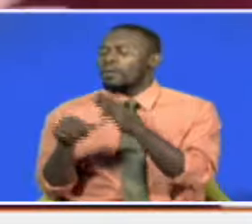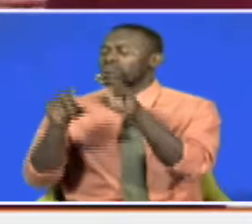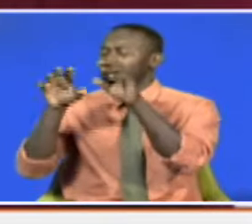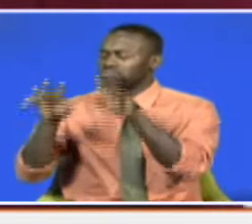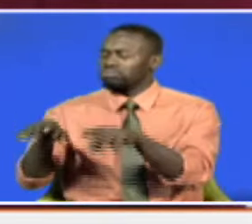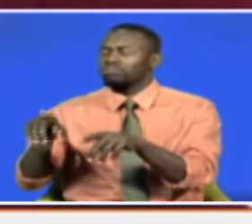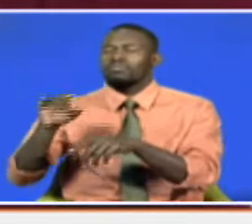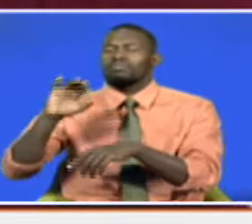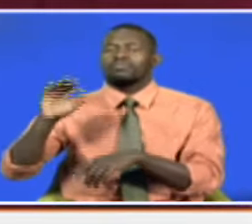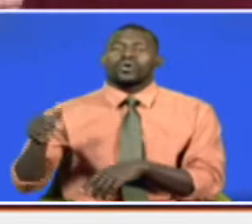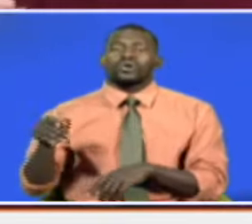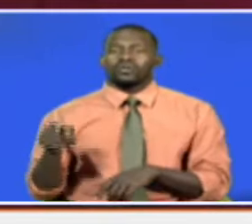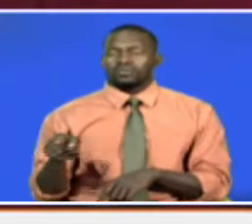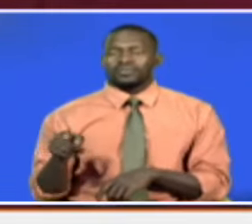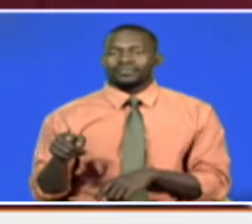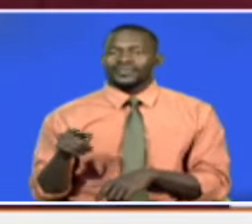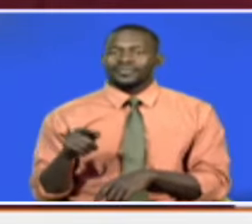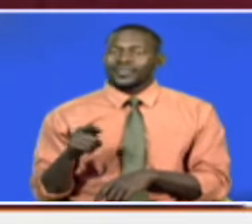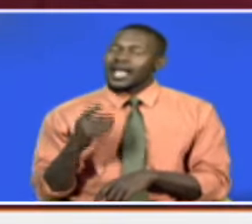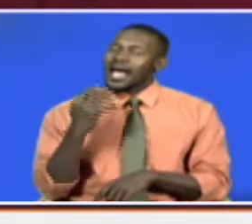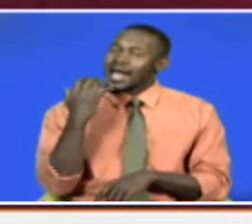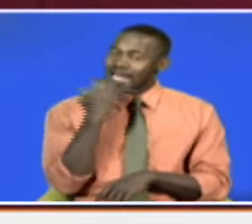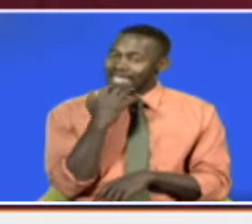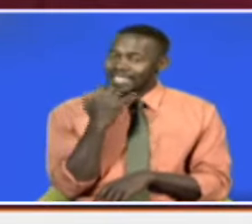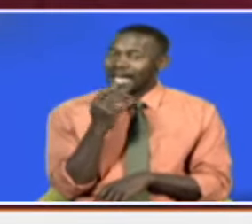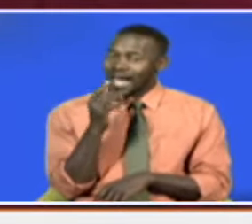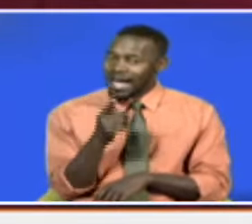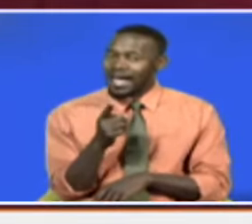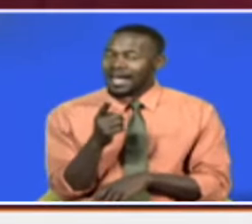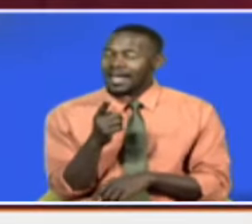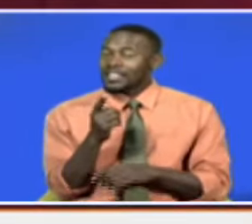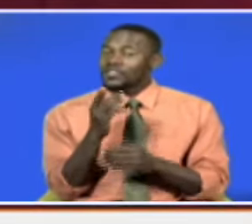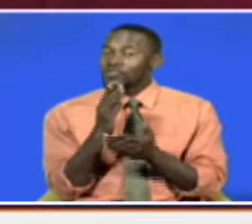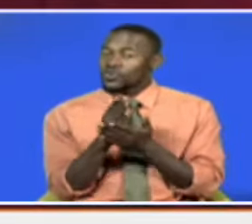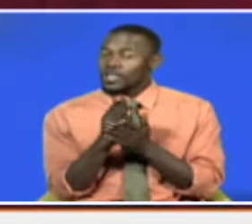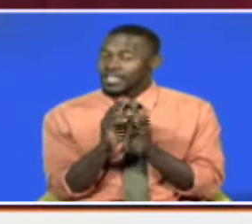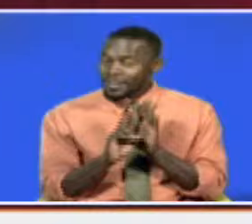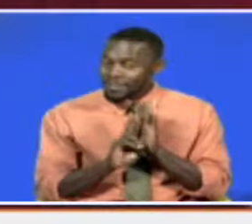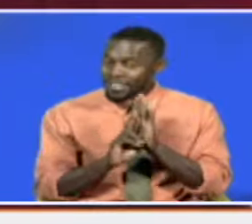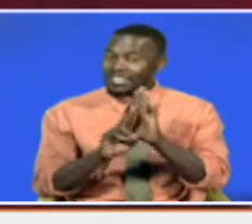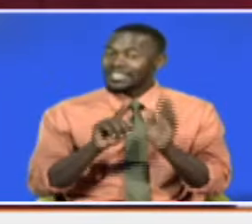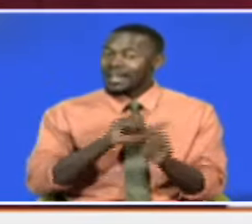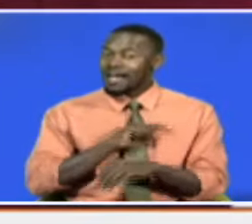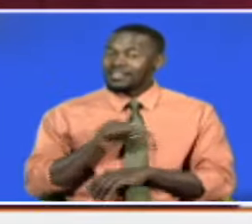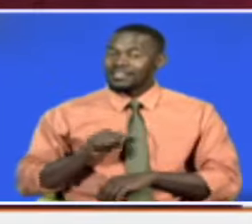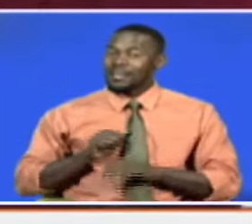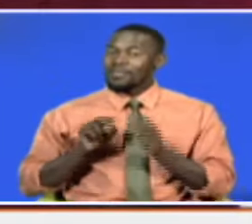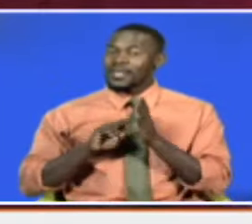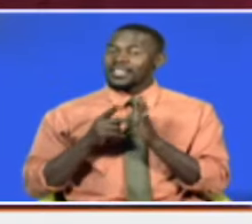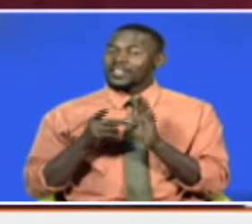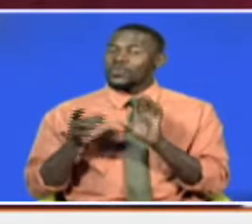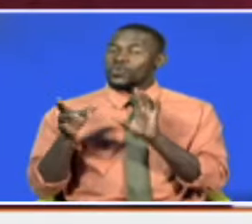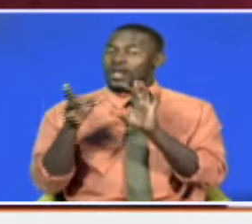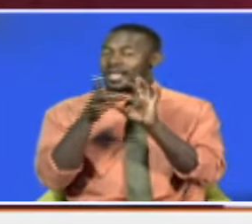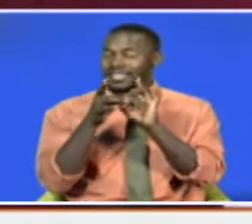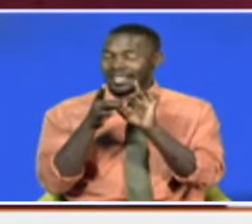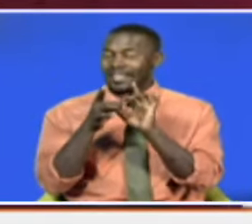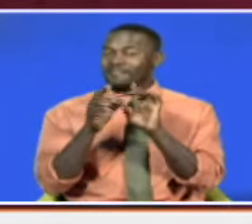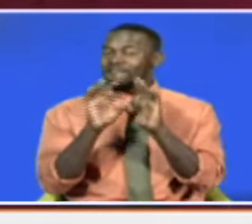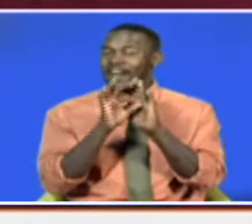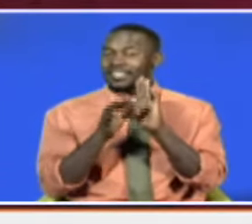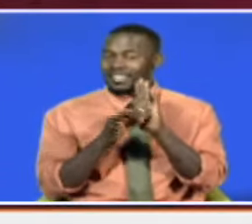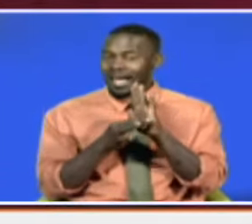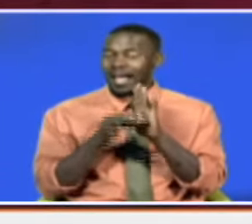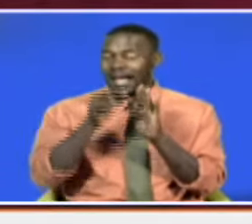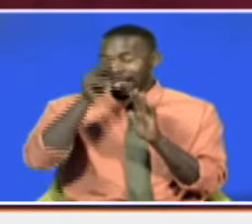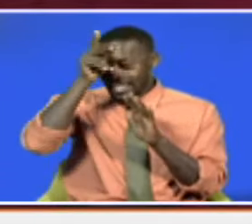Na mimi nimetaka kusema Rigiji, you are our uniting factor. Mimi nitasimama na wewe, Kiambu inasimama na